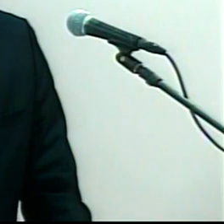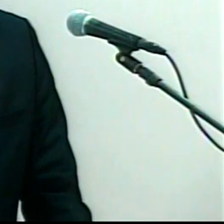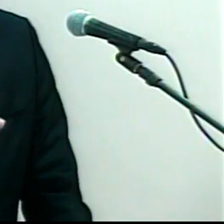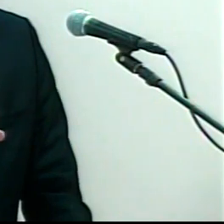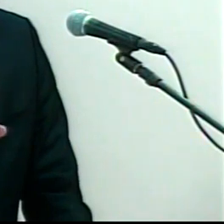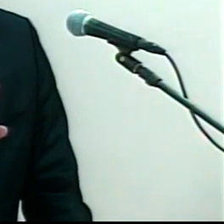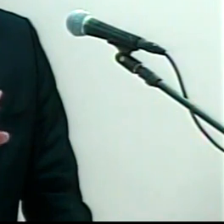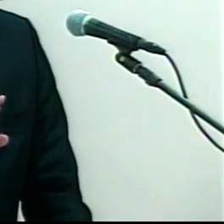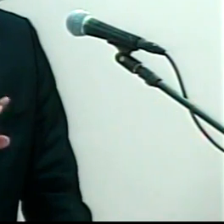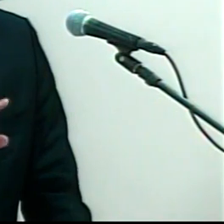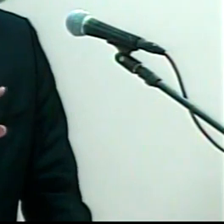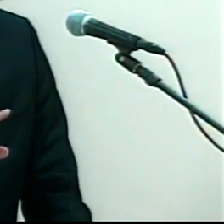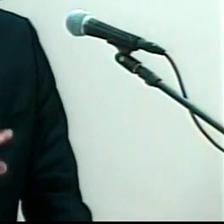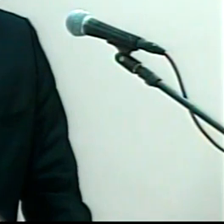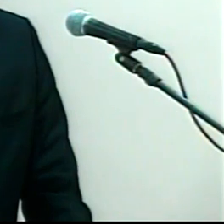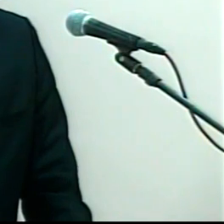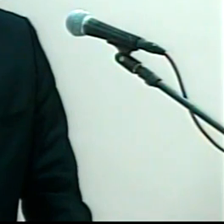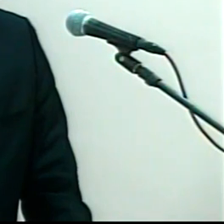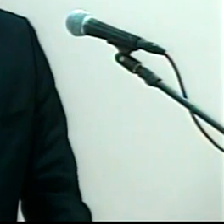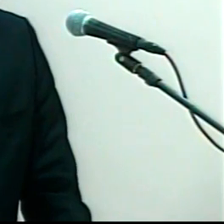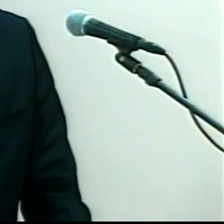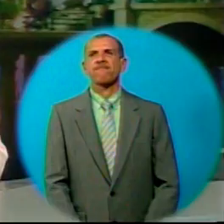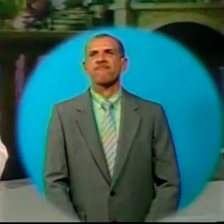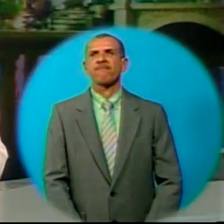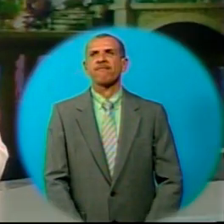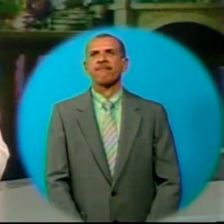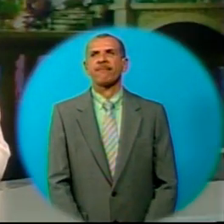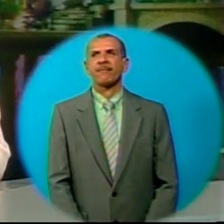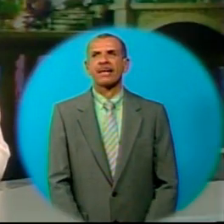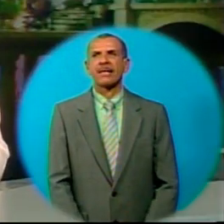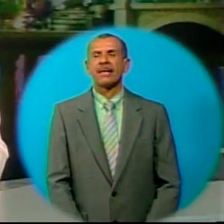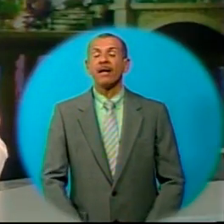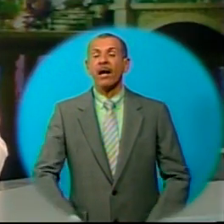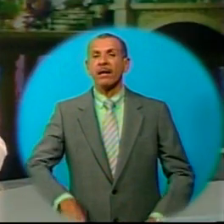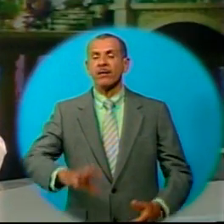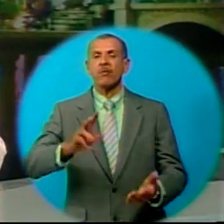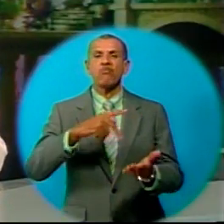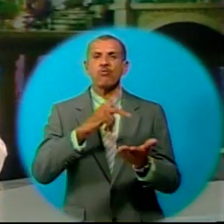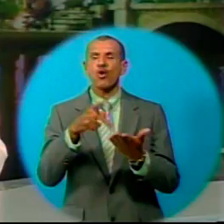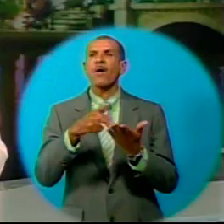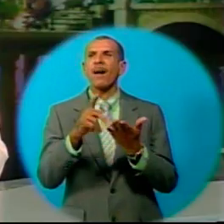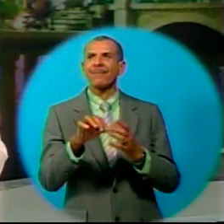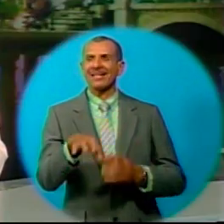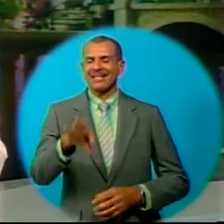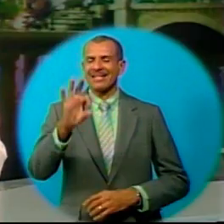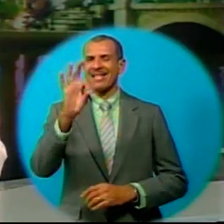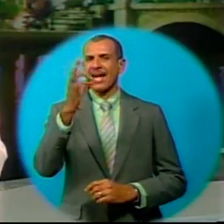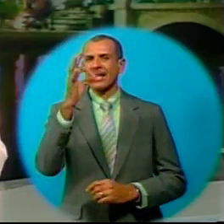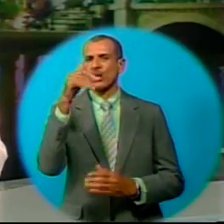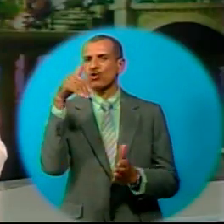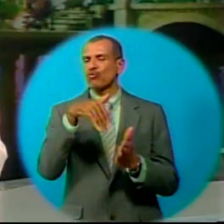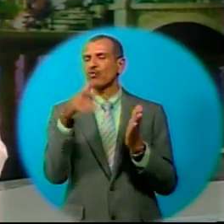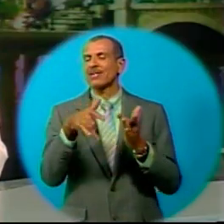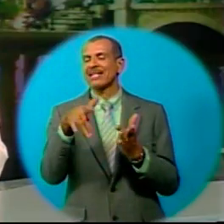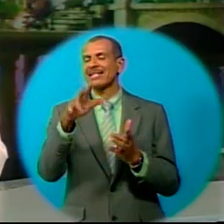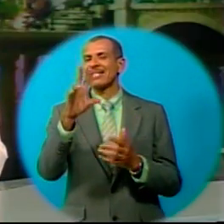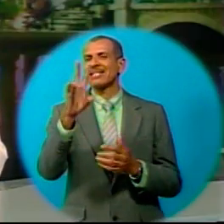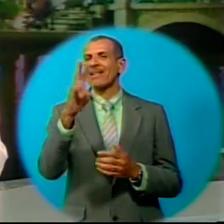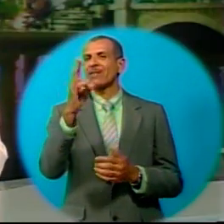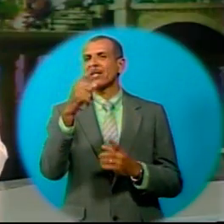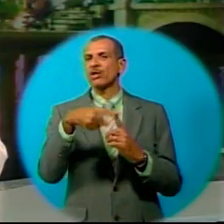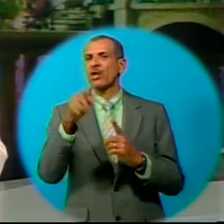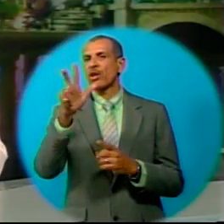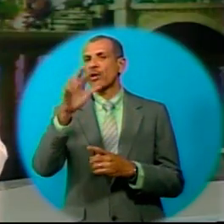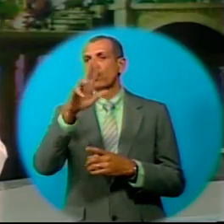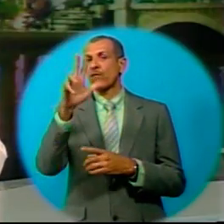of the single market and economy. In the program, there are 19 students, ages 17 to 34,